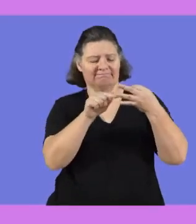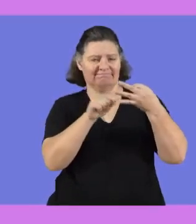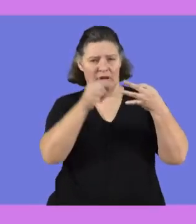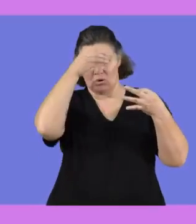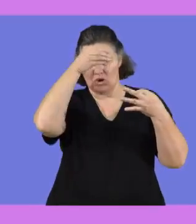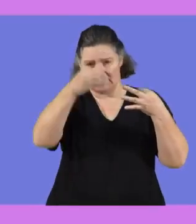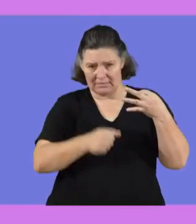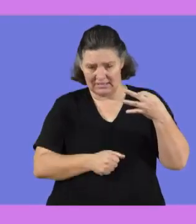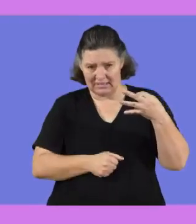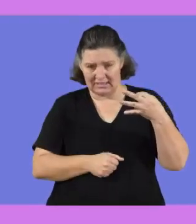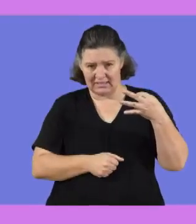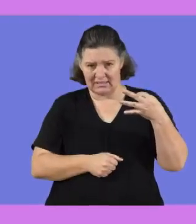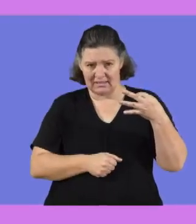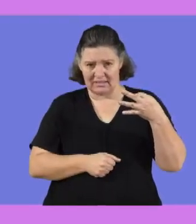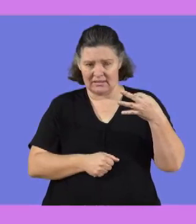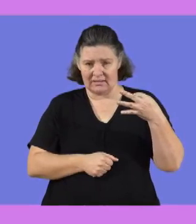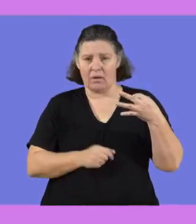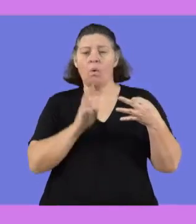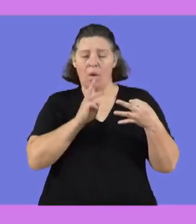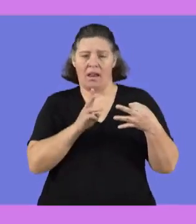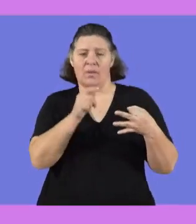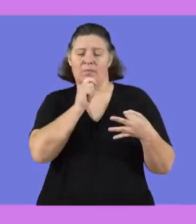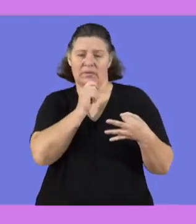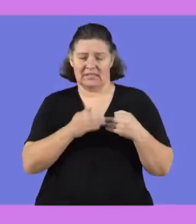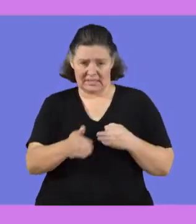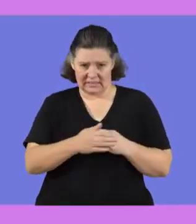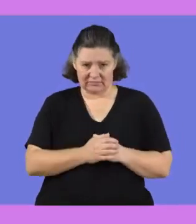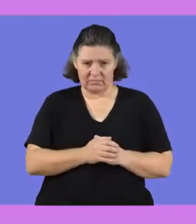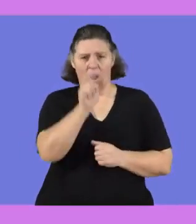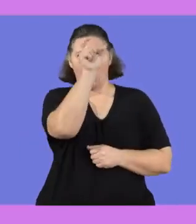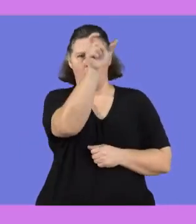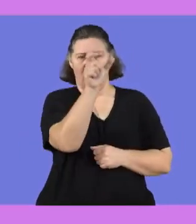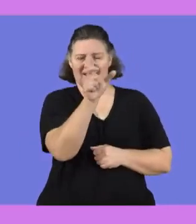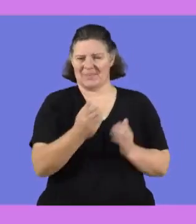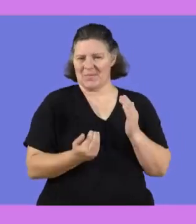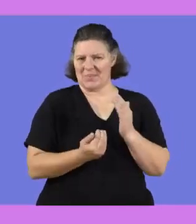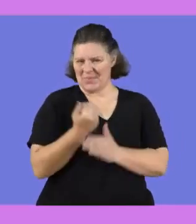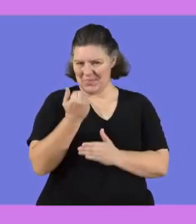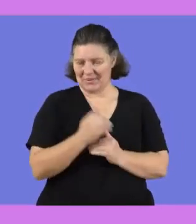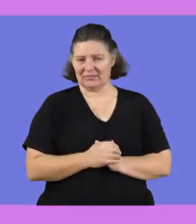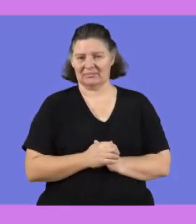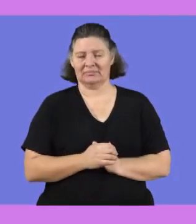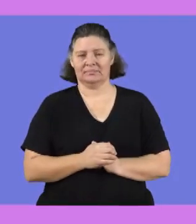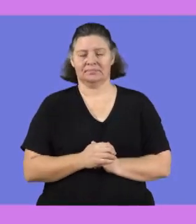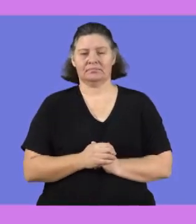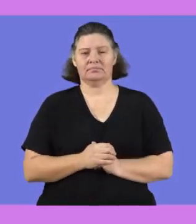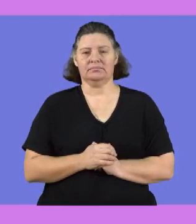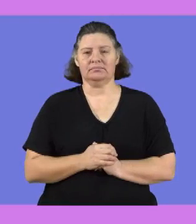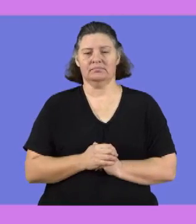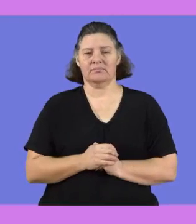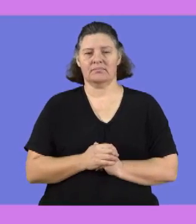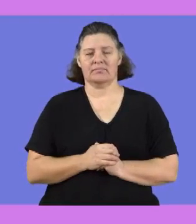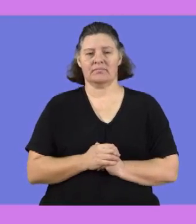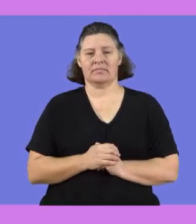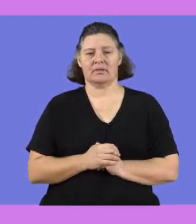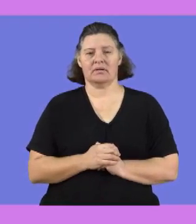3 concepts that we are going to be using, the new words basically in the concepts that I'm